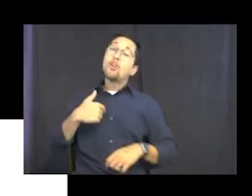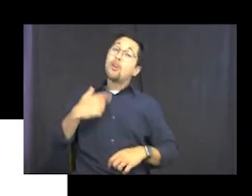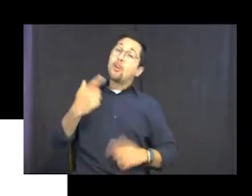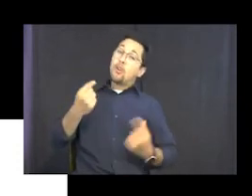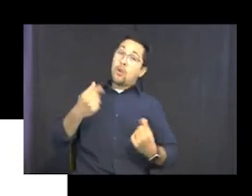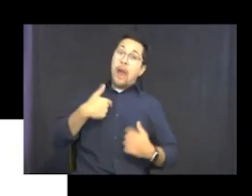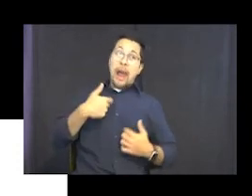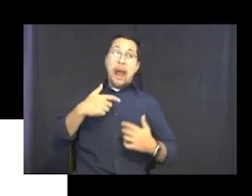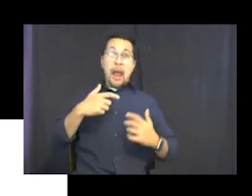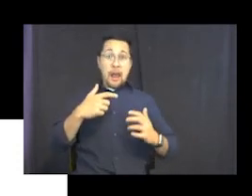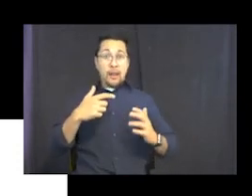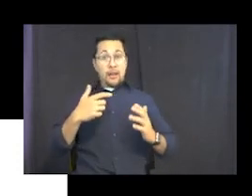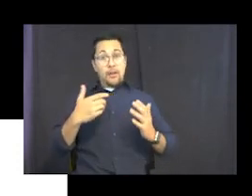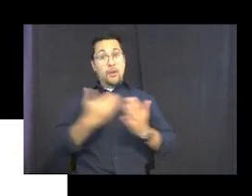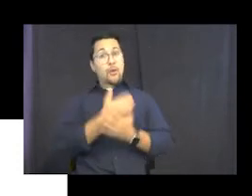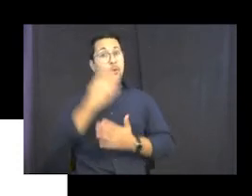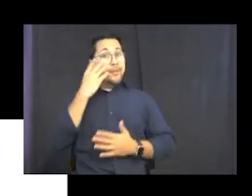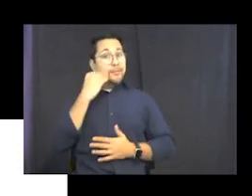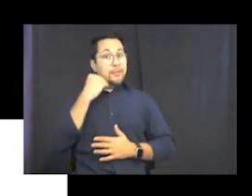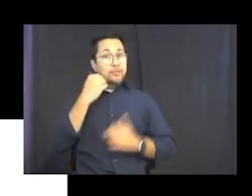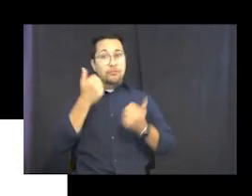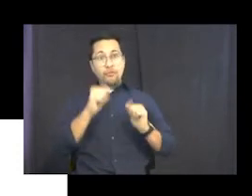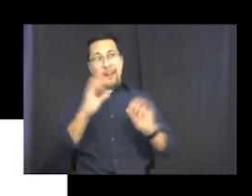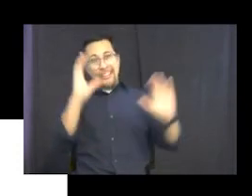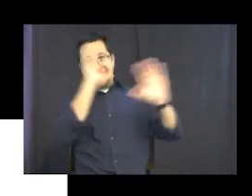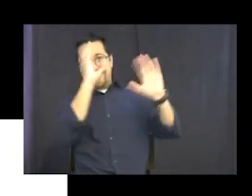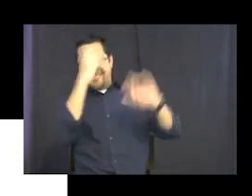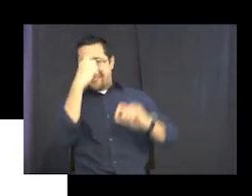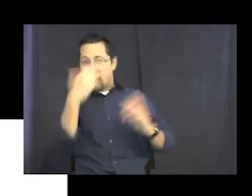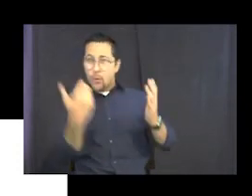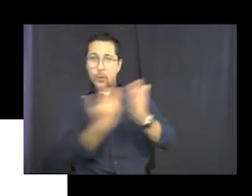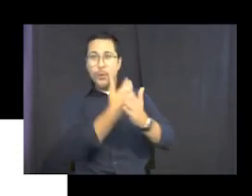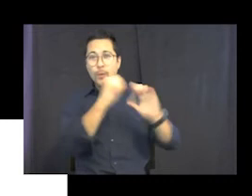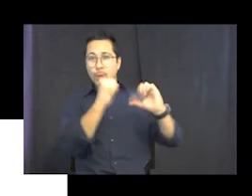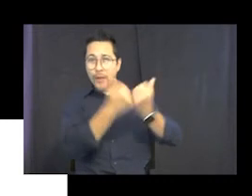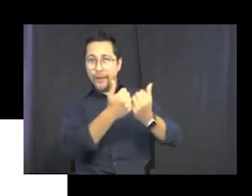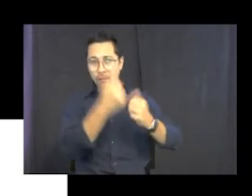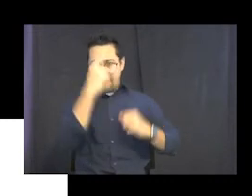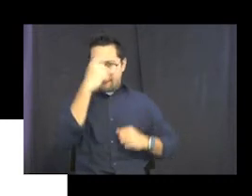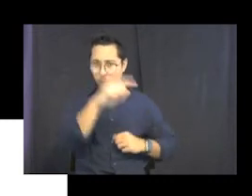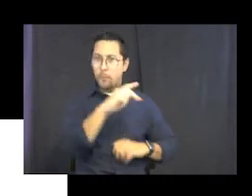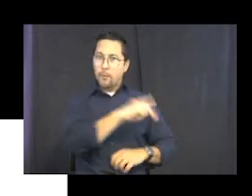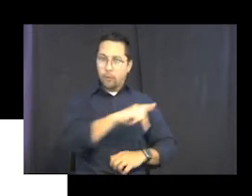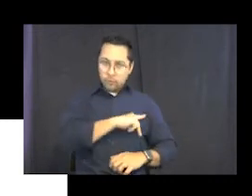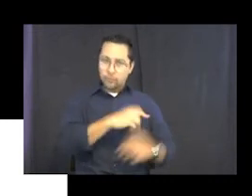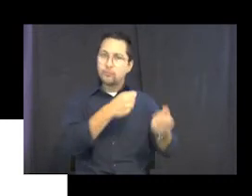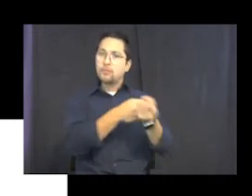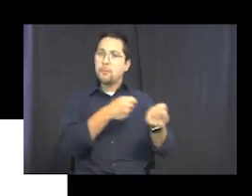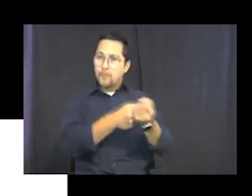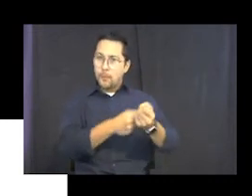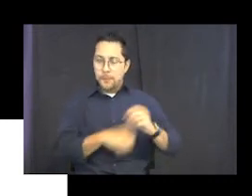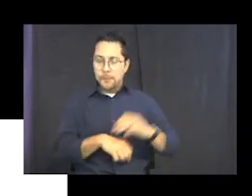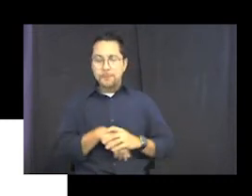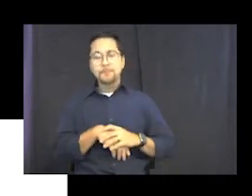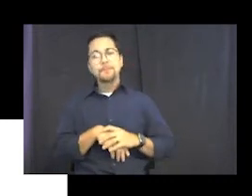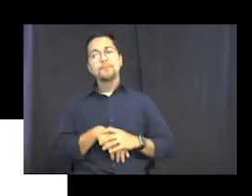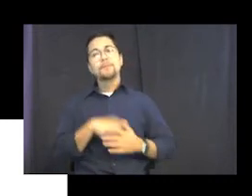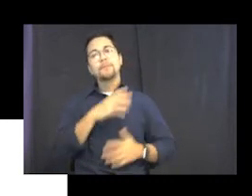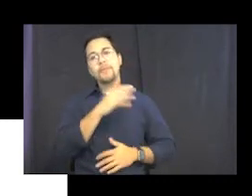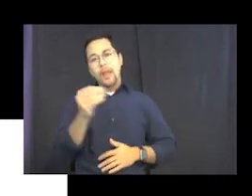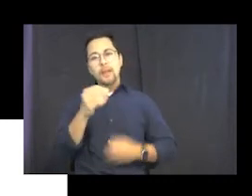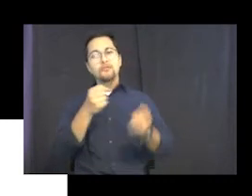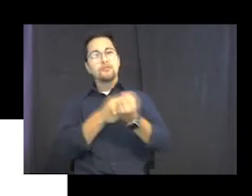actually finding a new agency for personal supports and